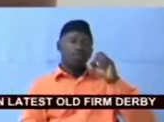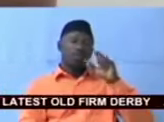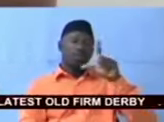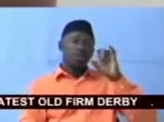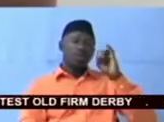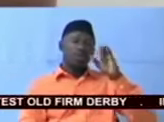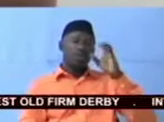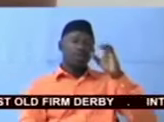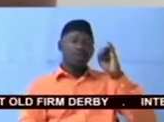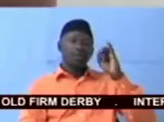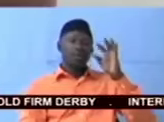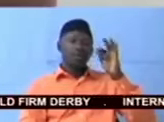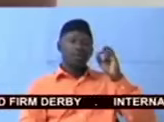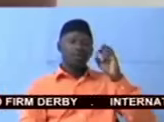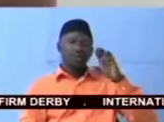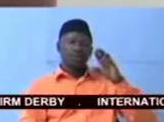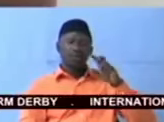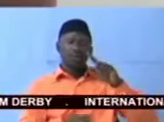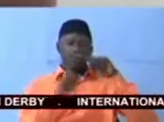secretary. Thank you.